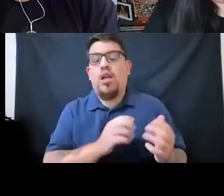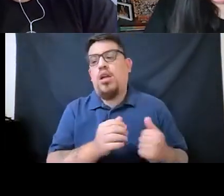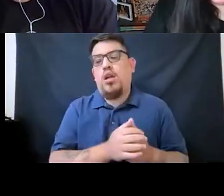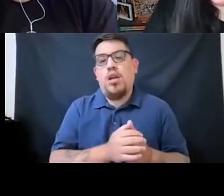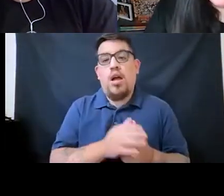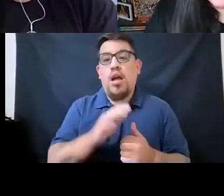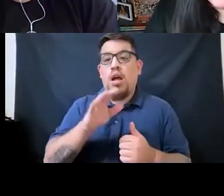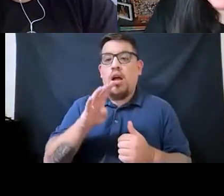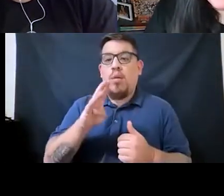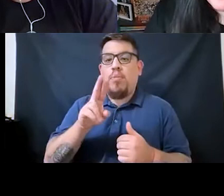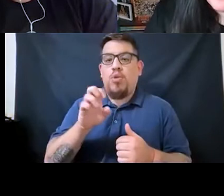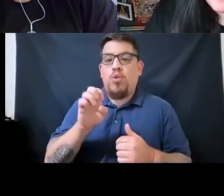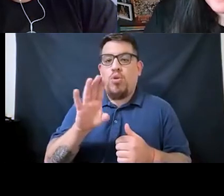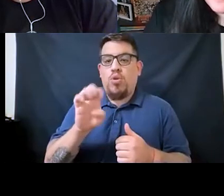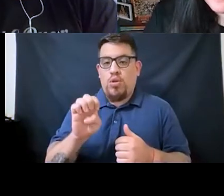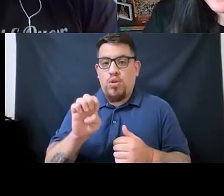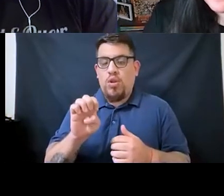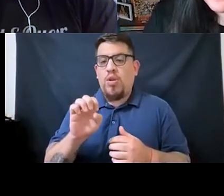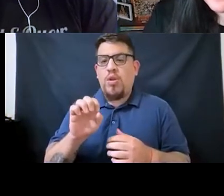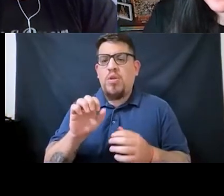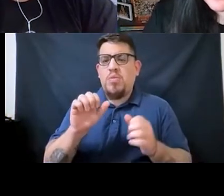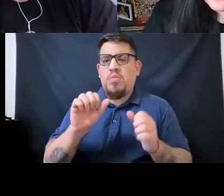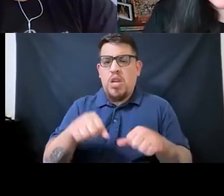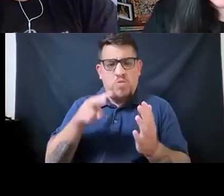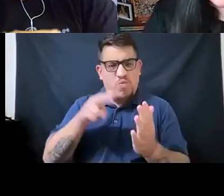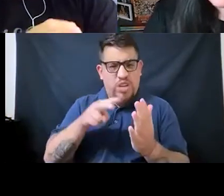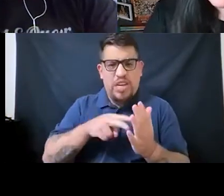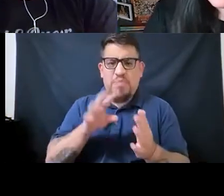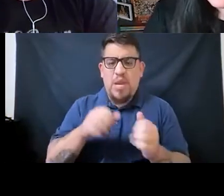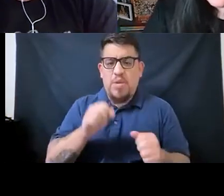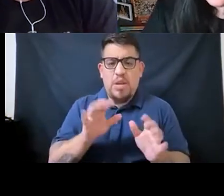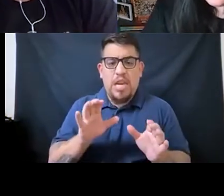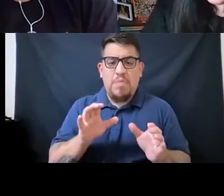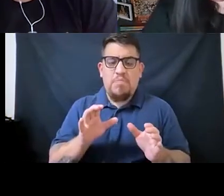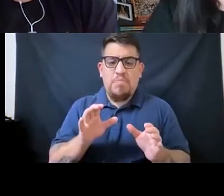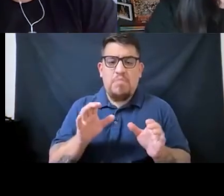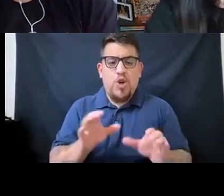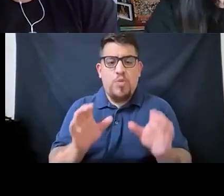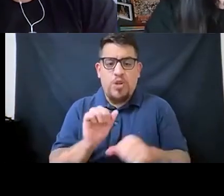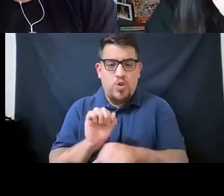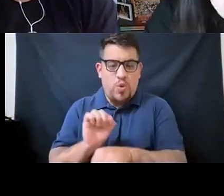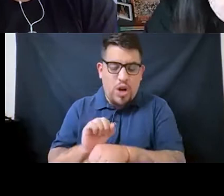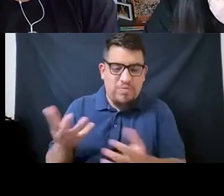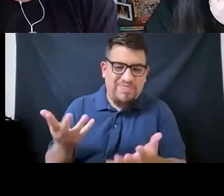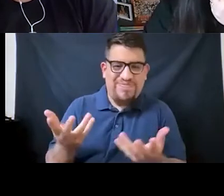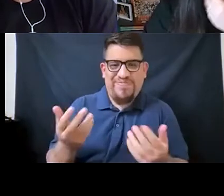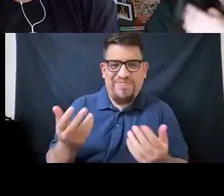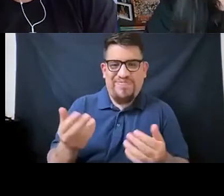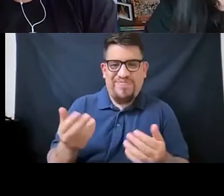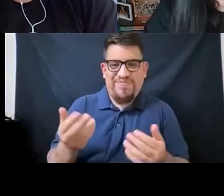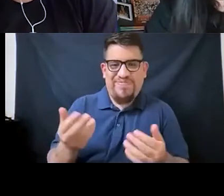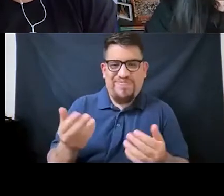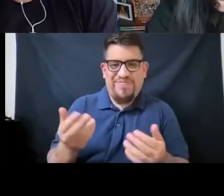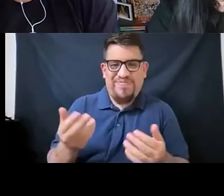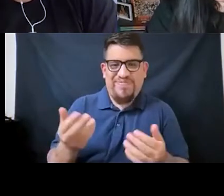Bruce, give me one more dose so maybe I can do a little work tonight and then pick up the book again in the morning. We're going to introduce you now to Bruce